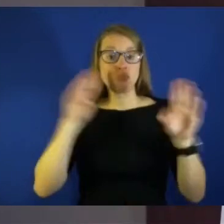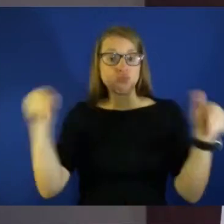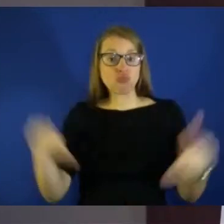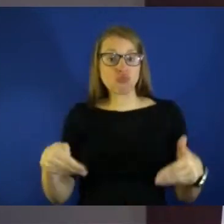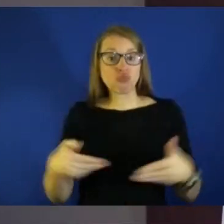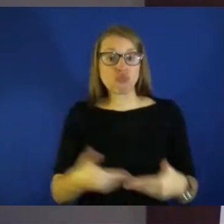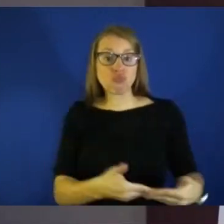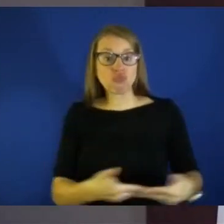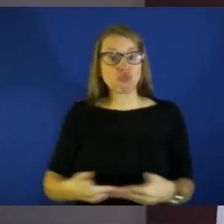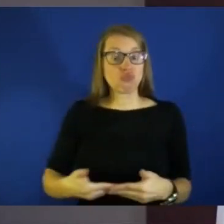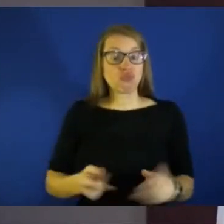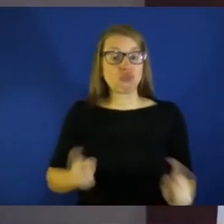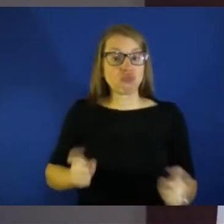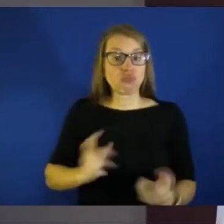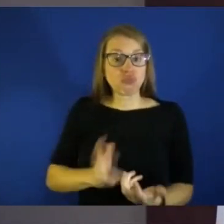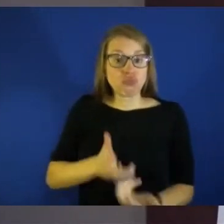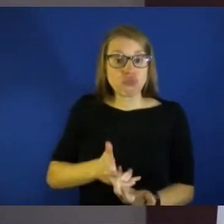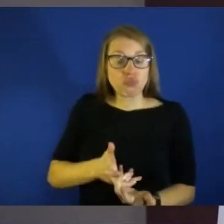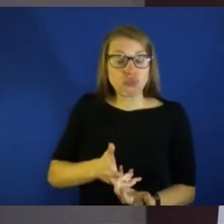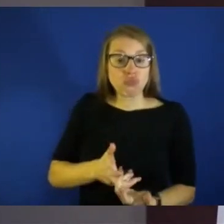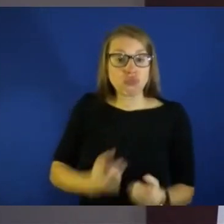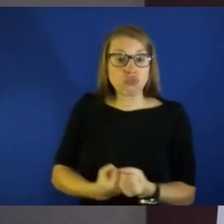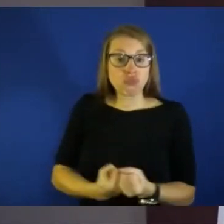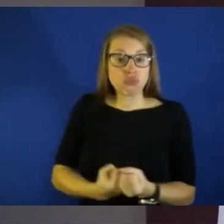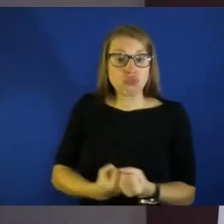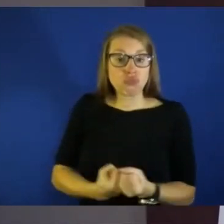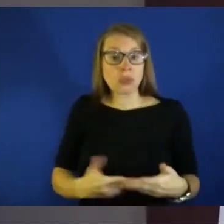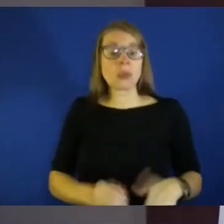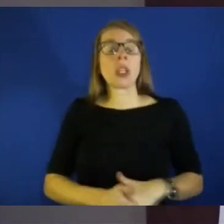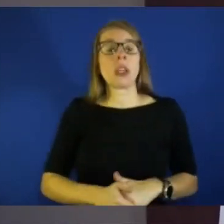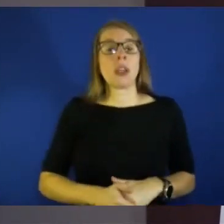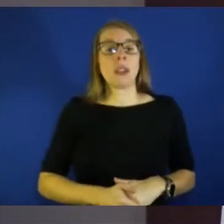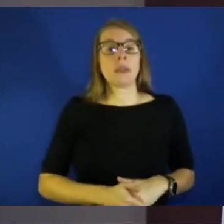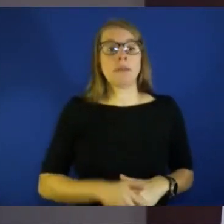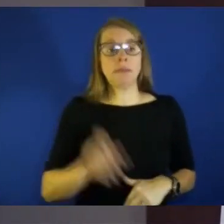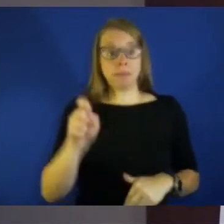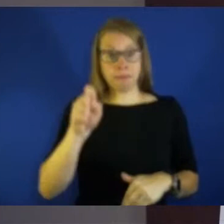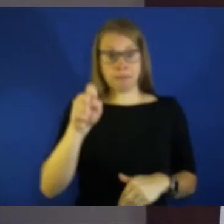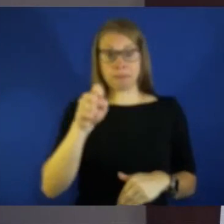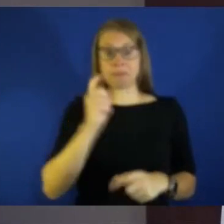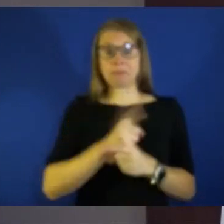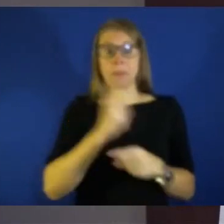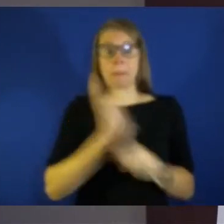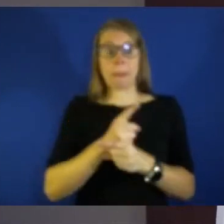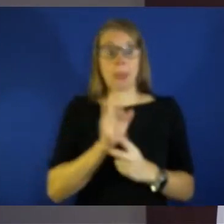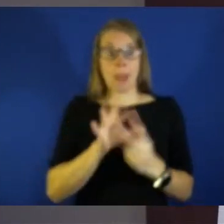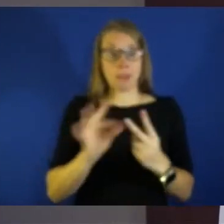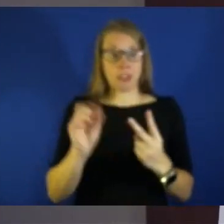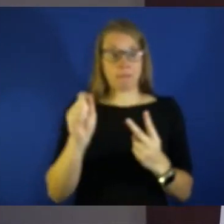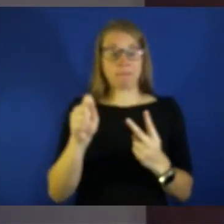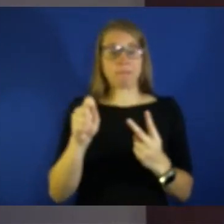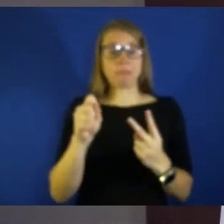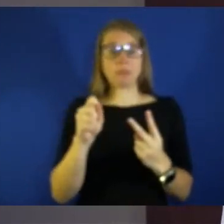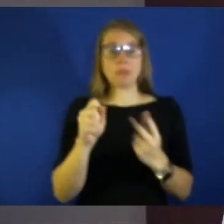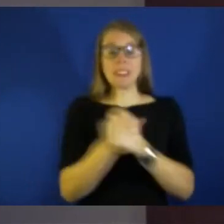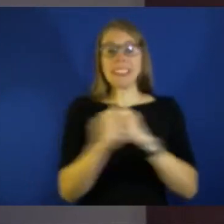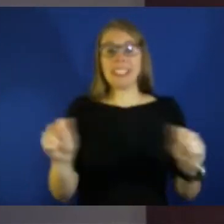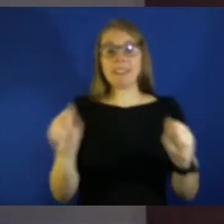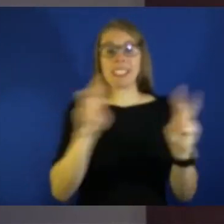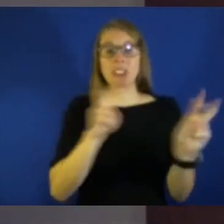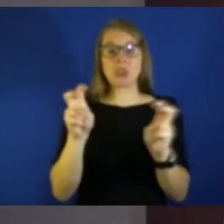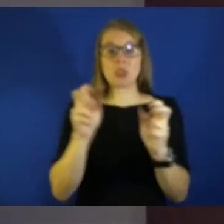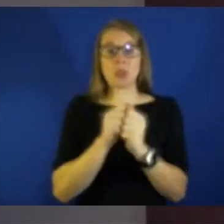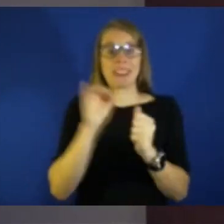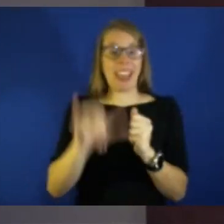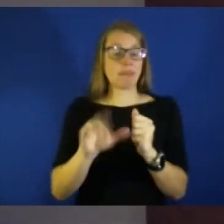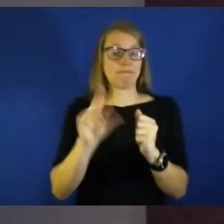that. So yes, absolutely, it's an option. We haven't had any safety issues with it. The broader data has